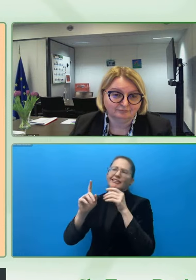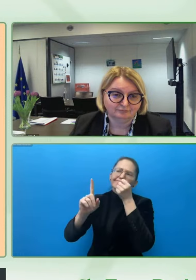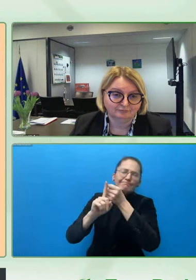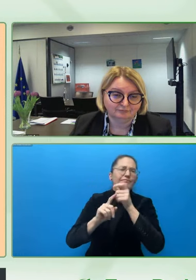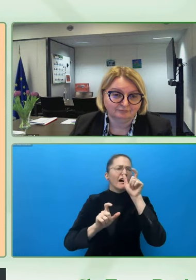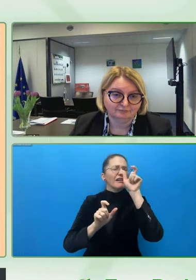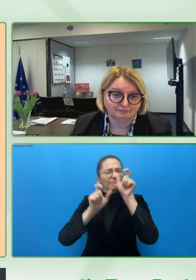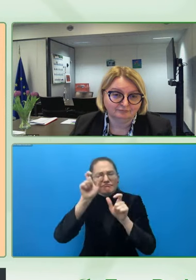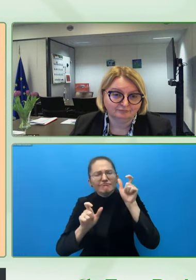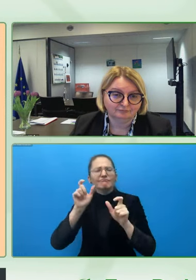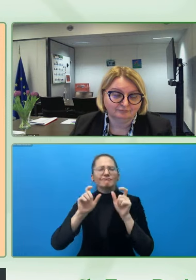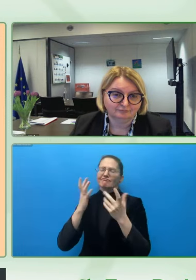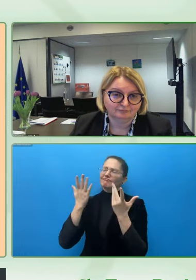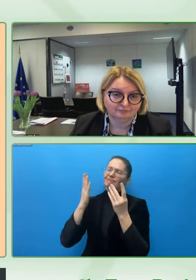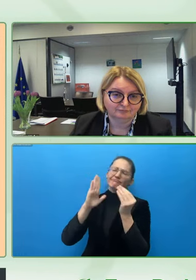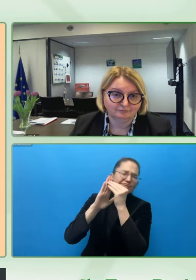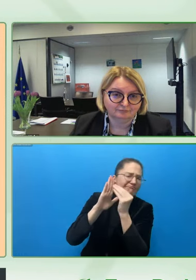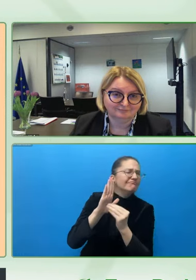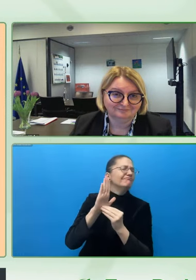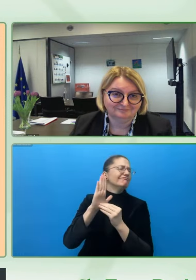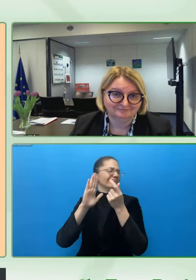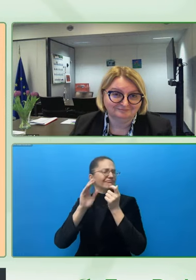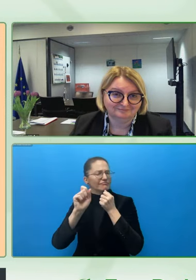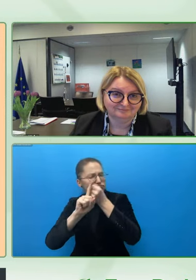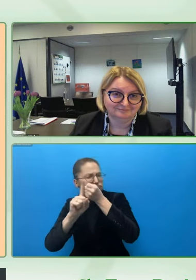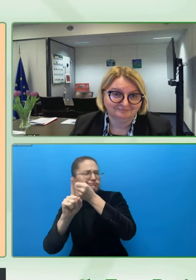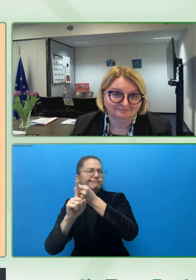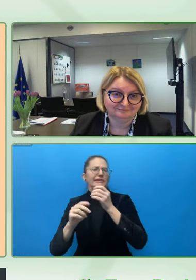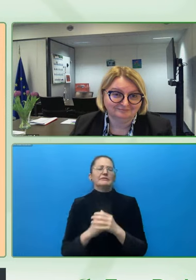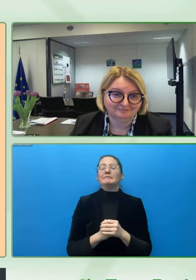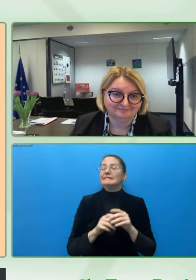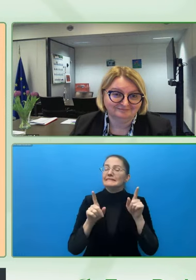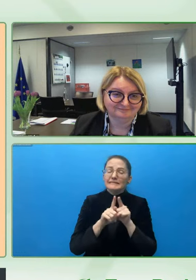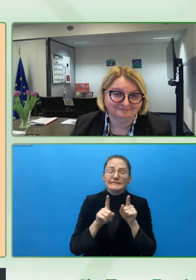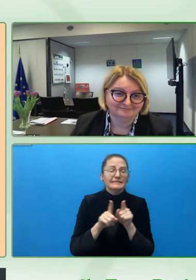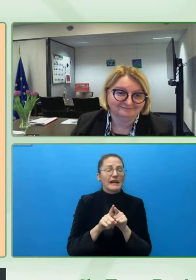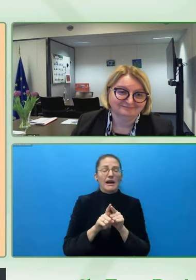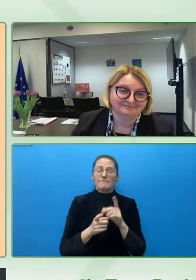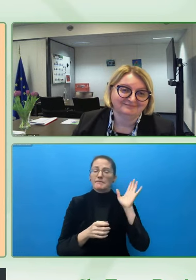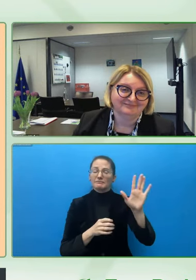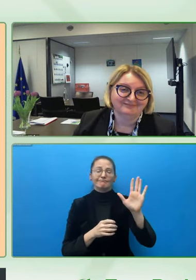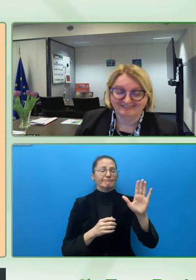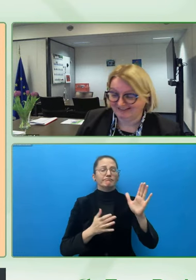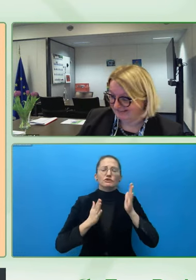labour market qualities. A very warm welcome, Katarina.